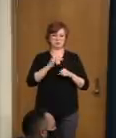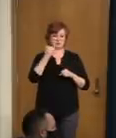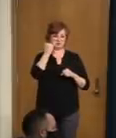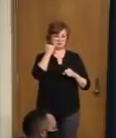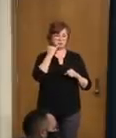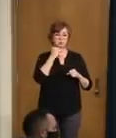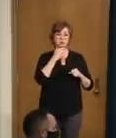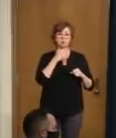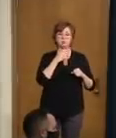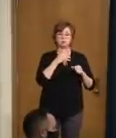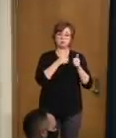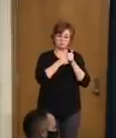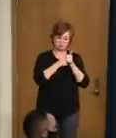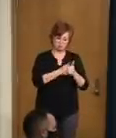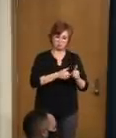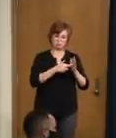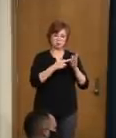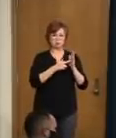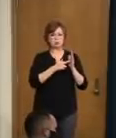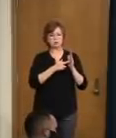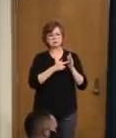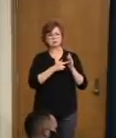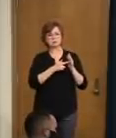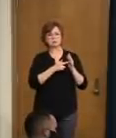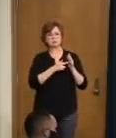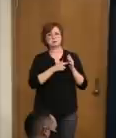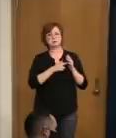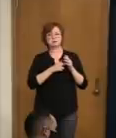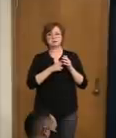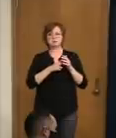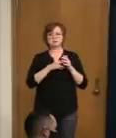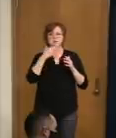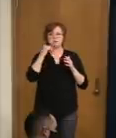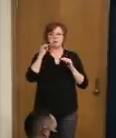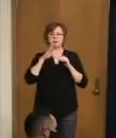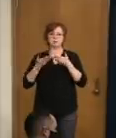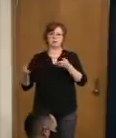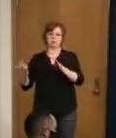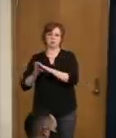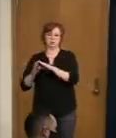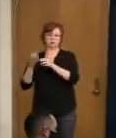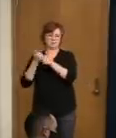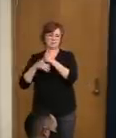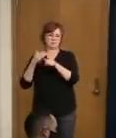cost. Especially if it has to be in place for a long period of time. Follow-up, Zach?